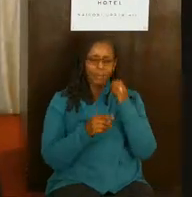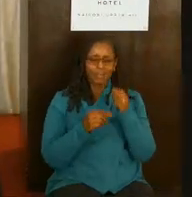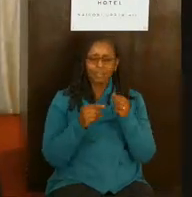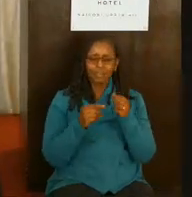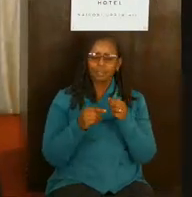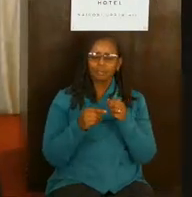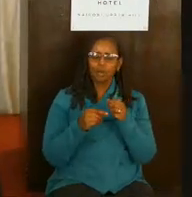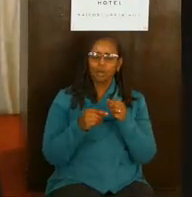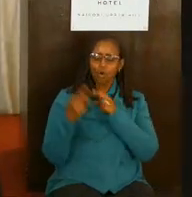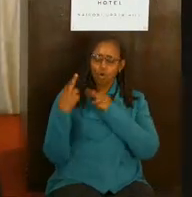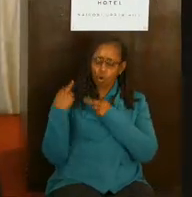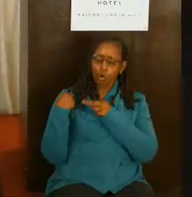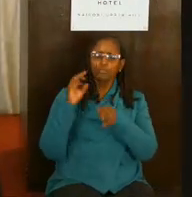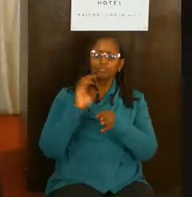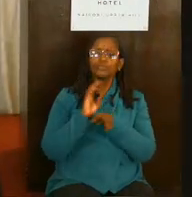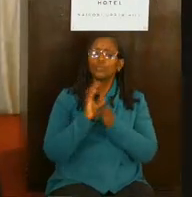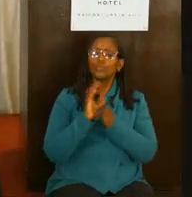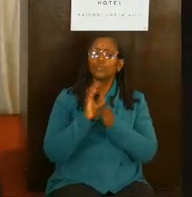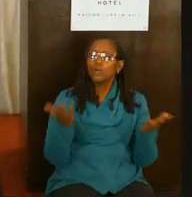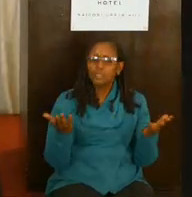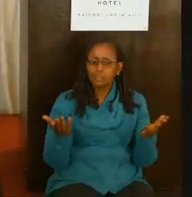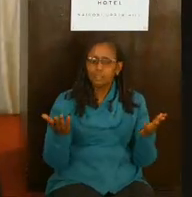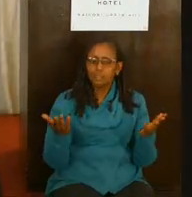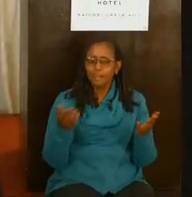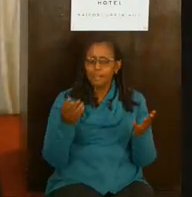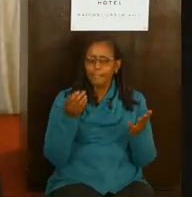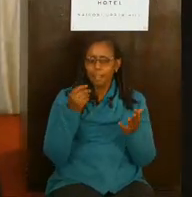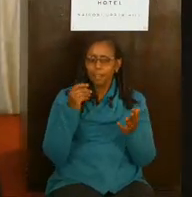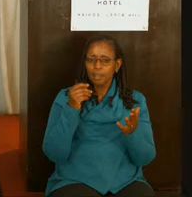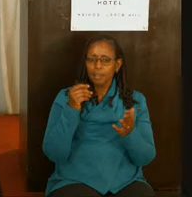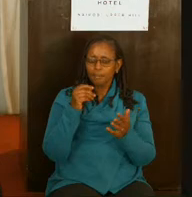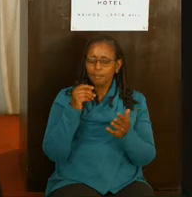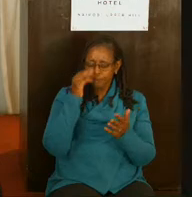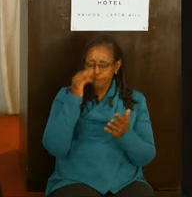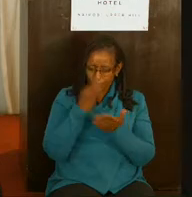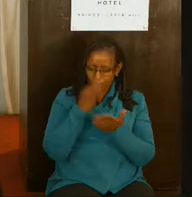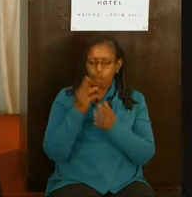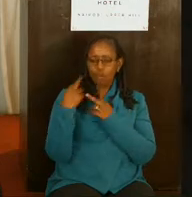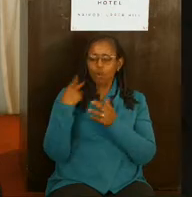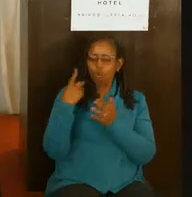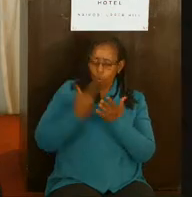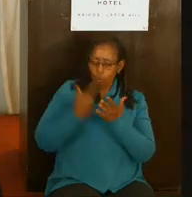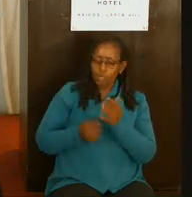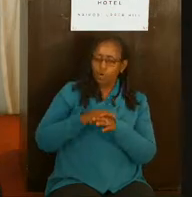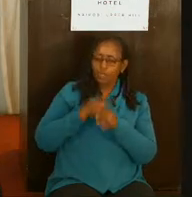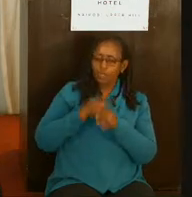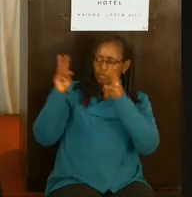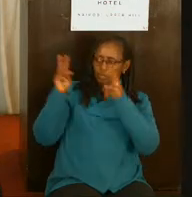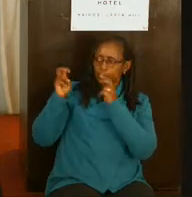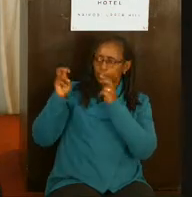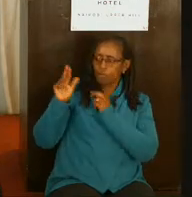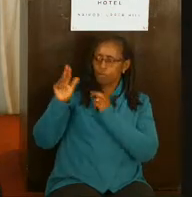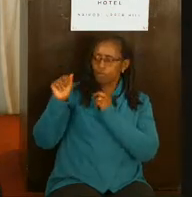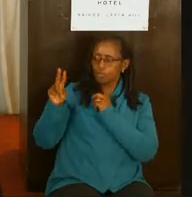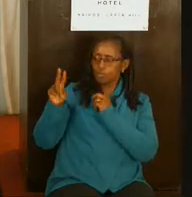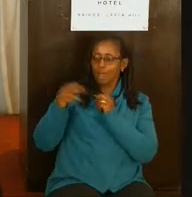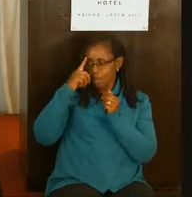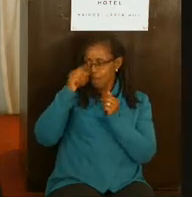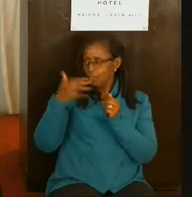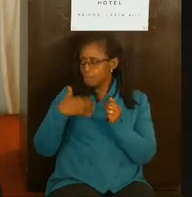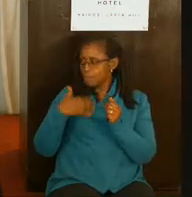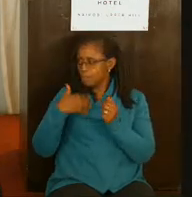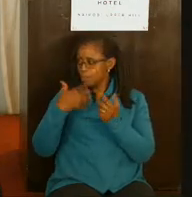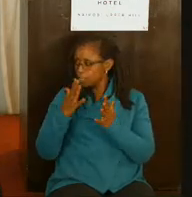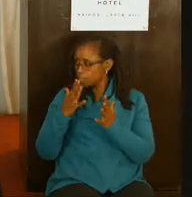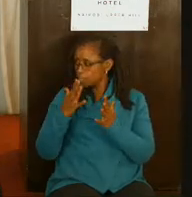is the role of the faith uh in in this conversation around utu and I think my other colleagues have come out very